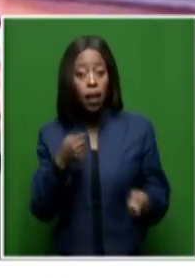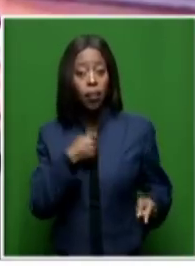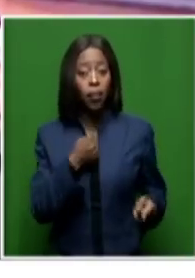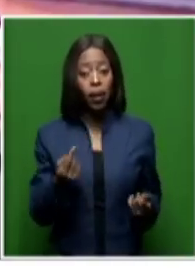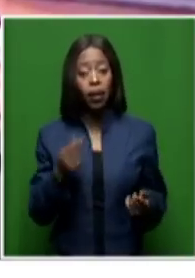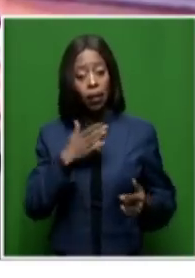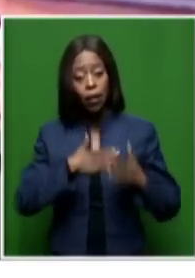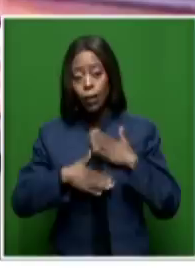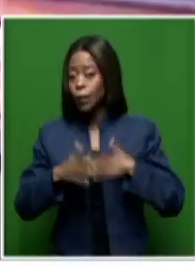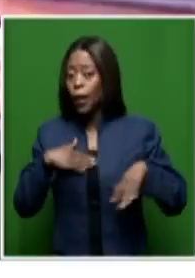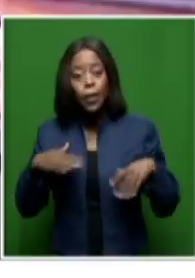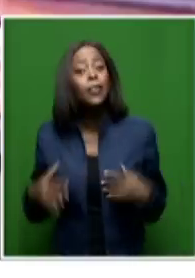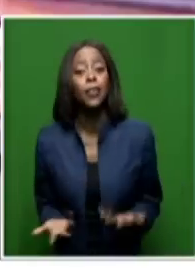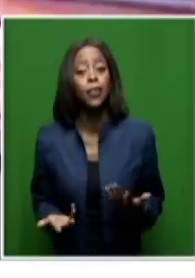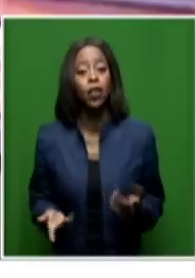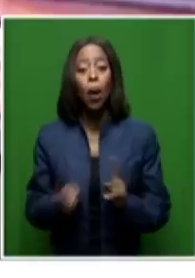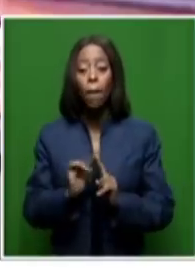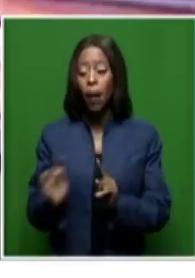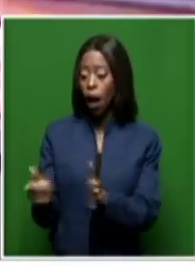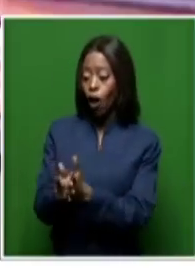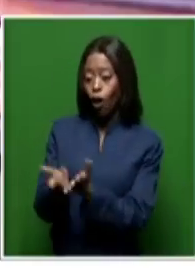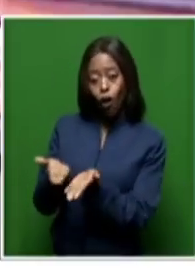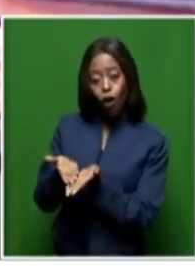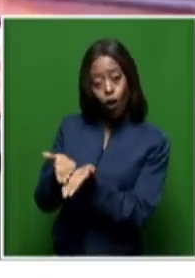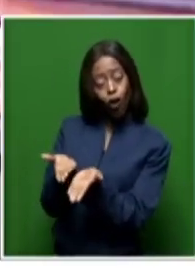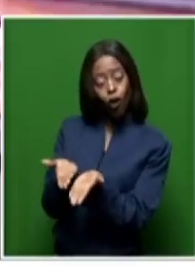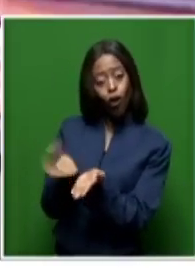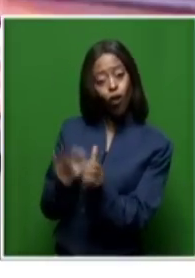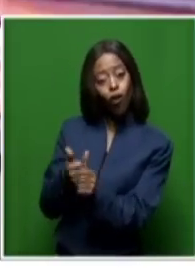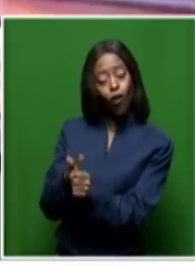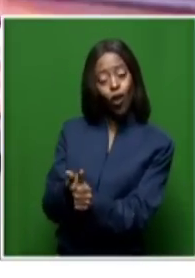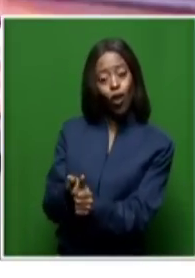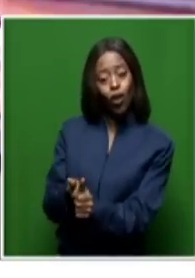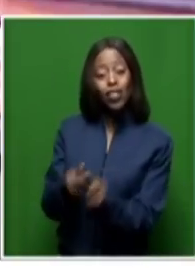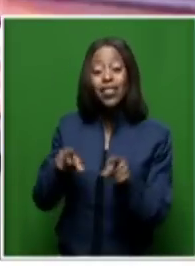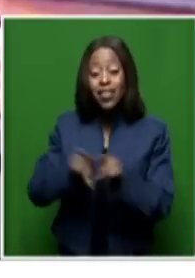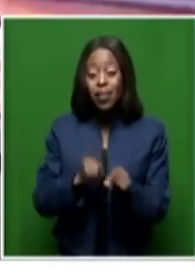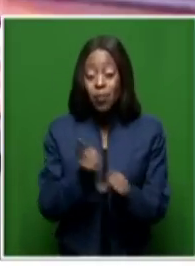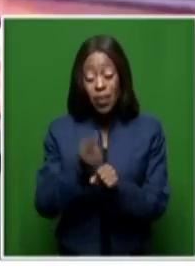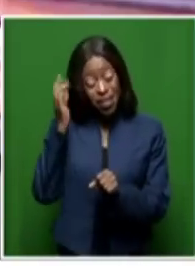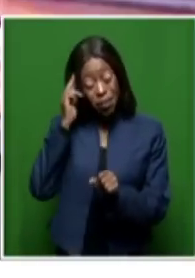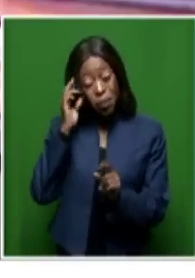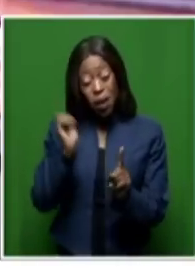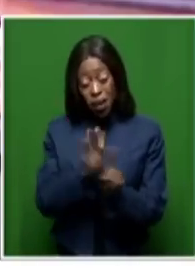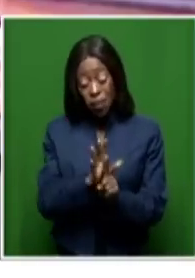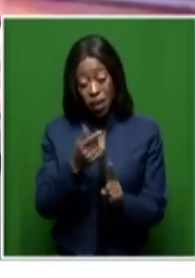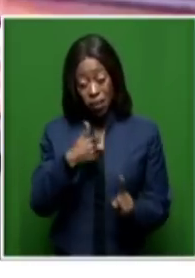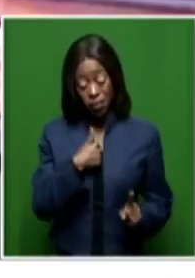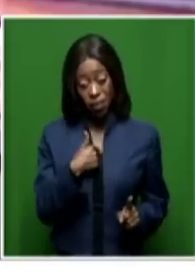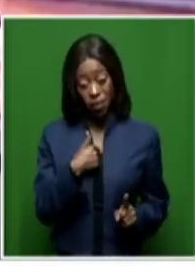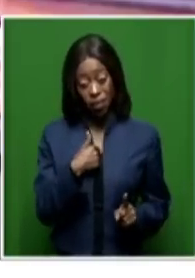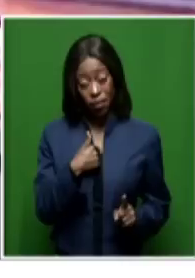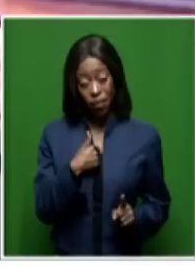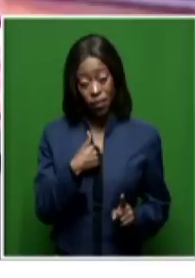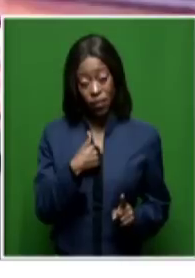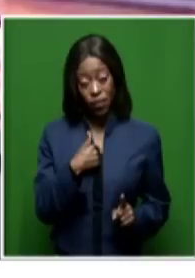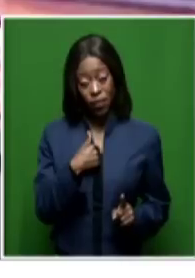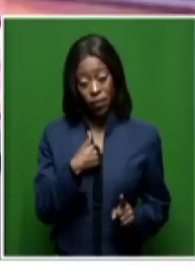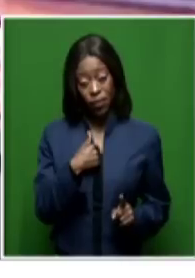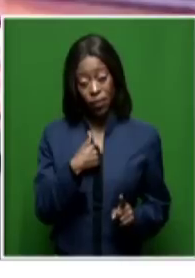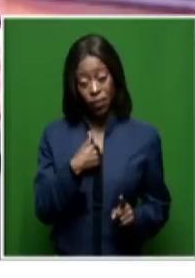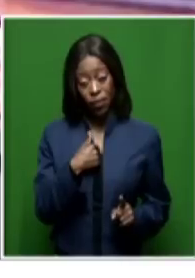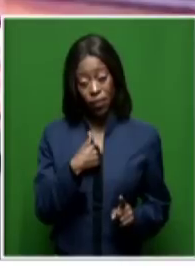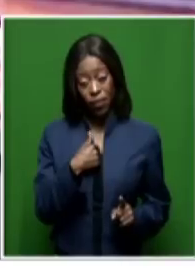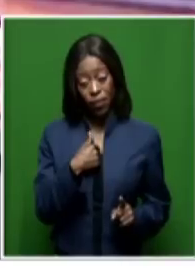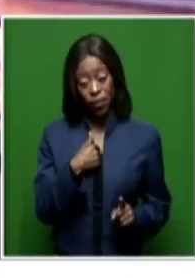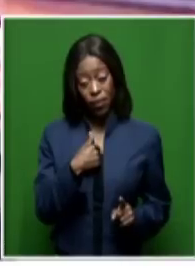very impatient. But the law enforcement, remember, was also affected and was part and parcel of this.